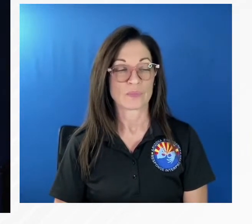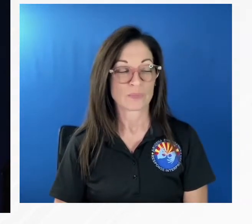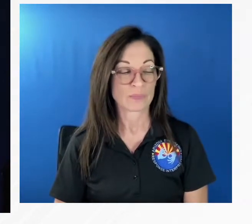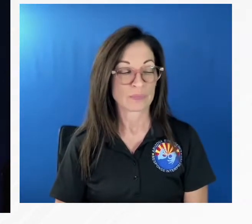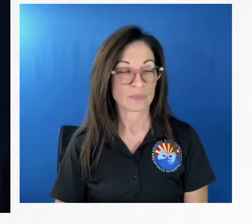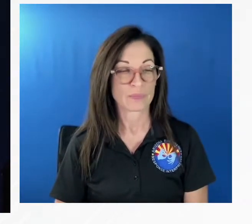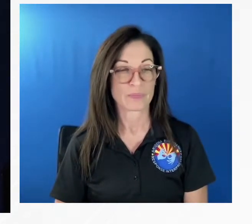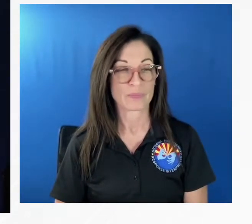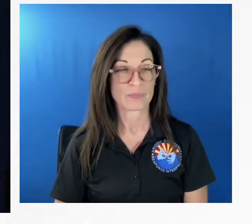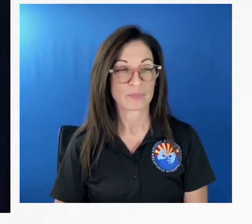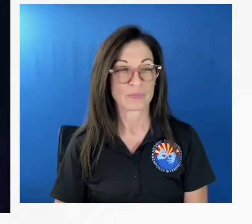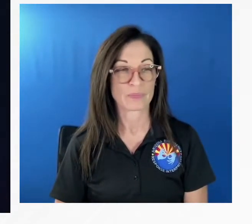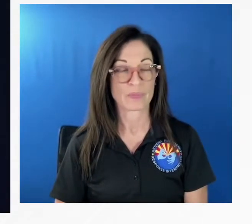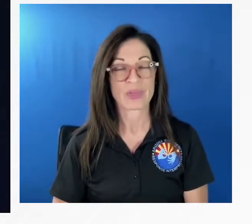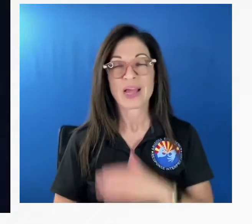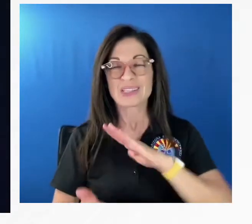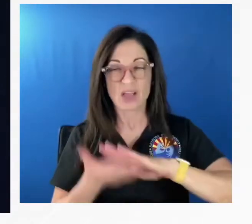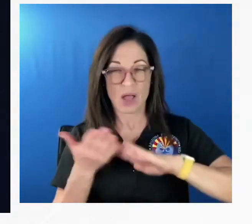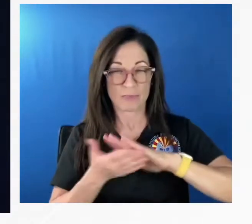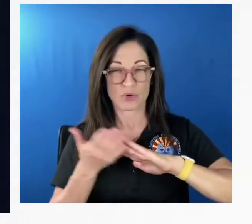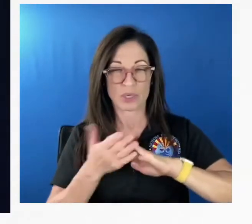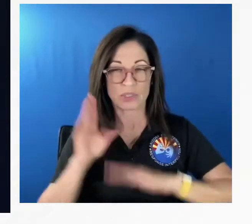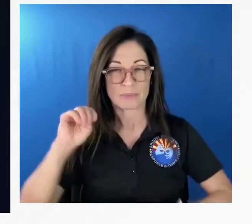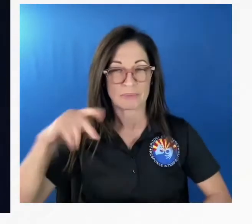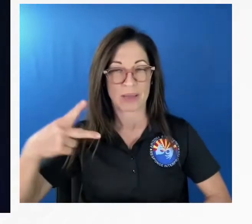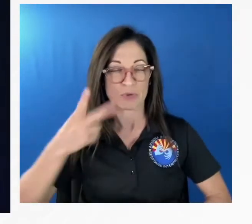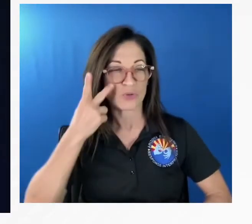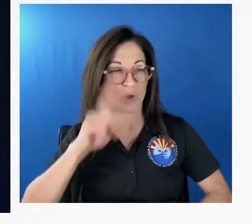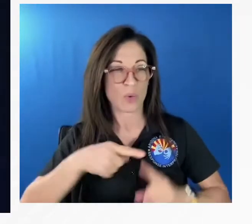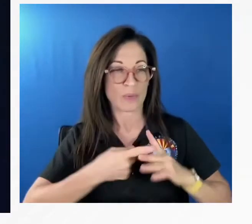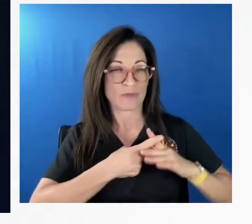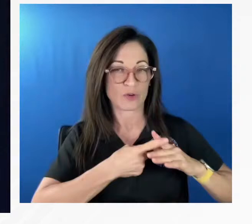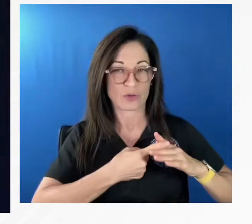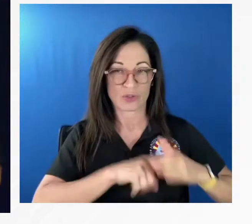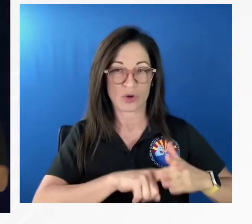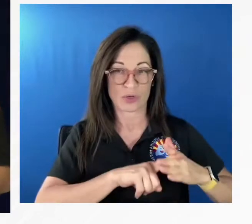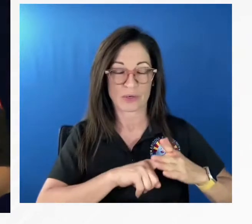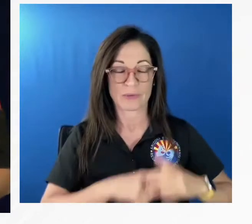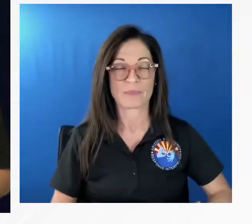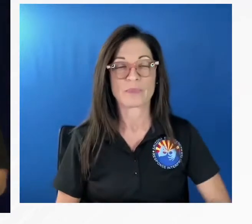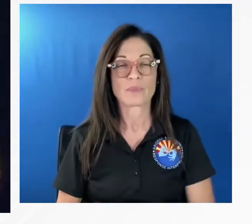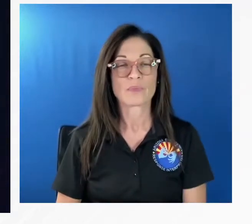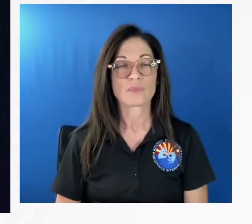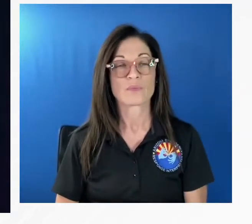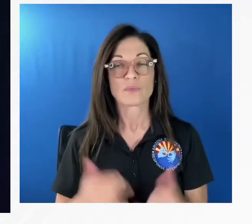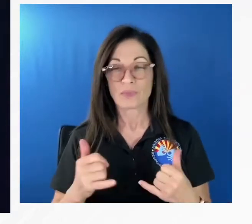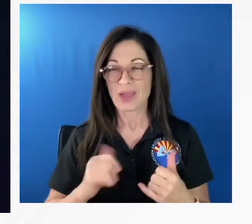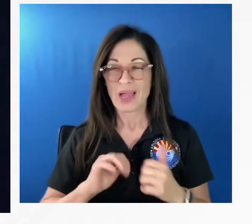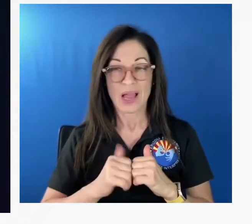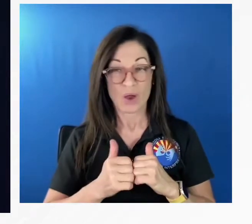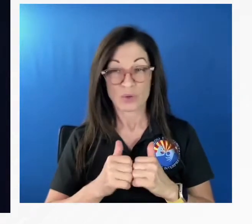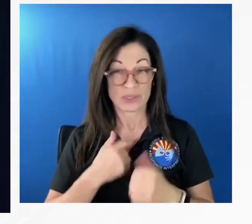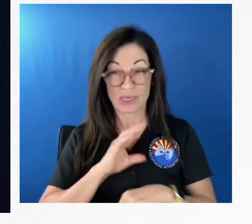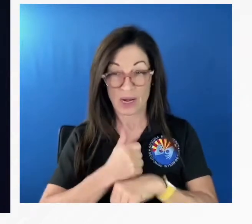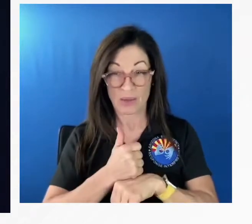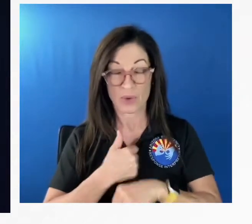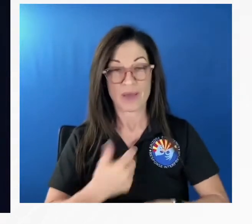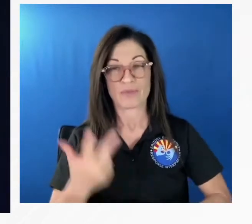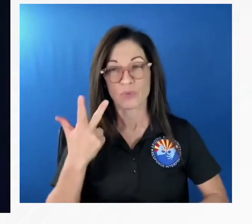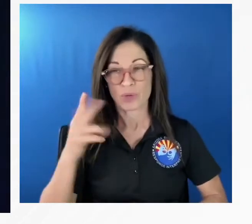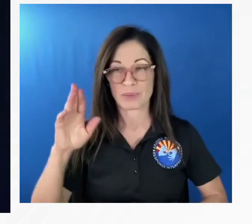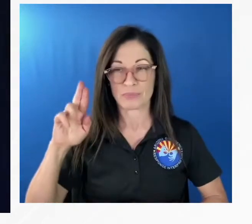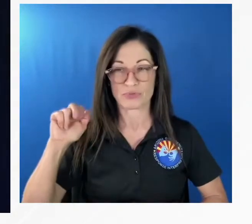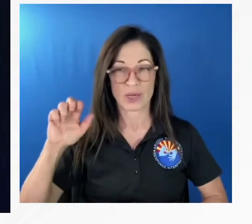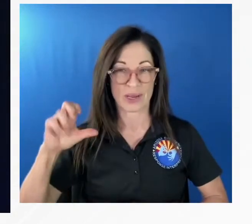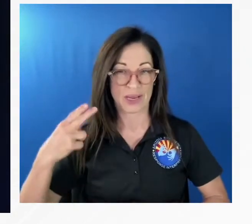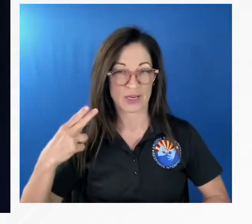There's the operational map that you guys saw when we started off. And so how we have this set up organizationally is that we've got 3 branches, and that's kind